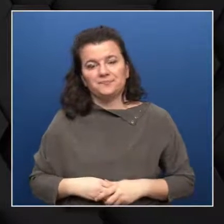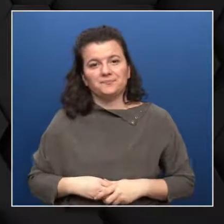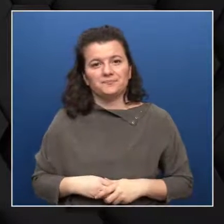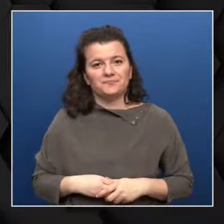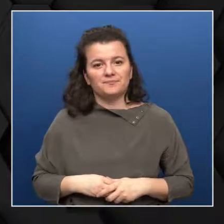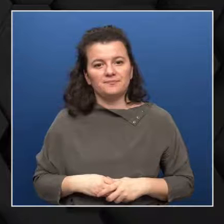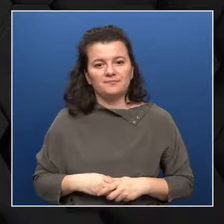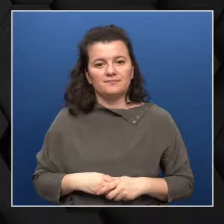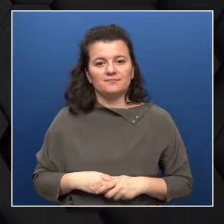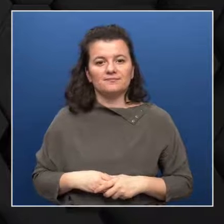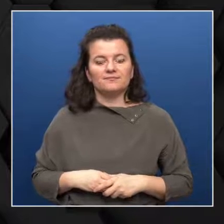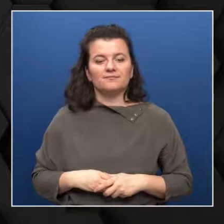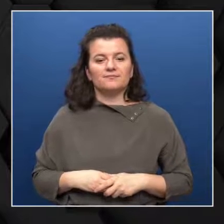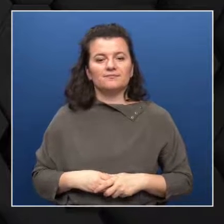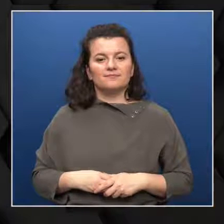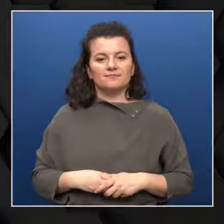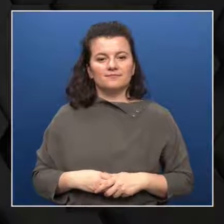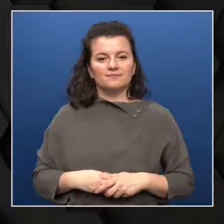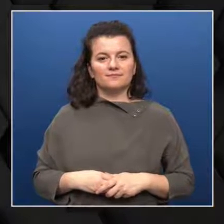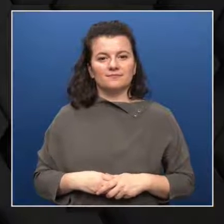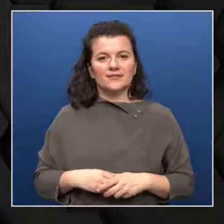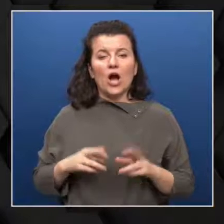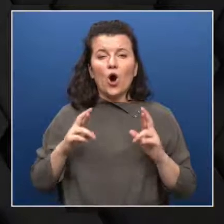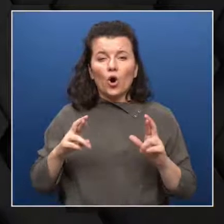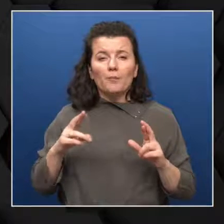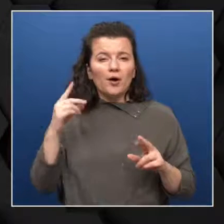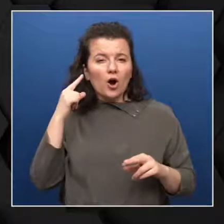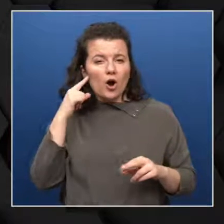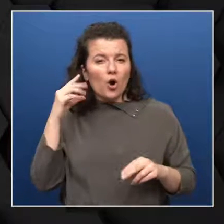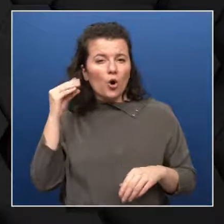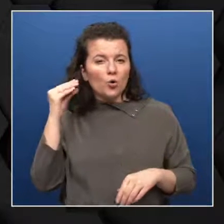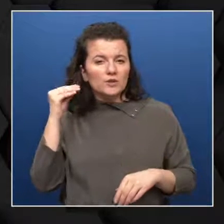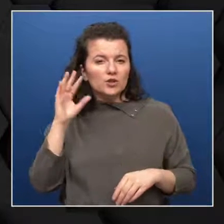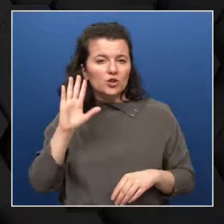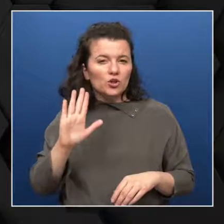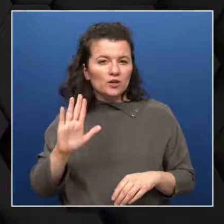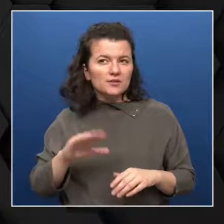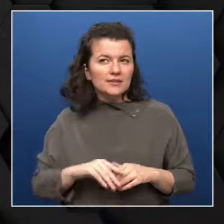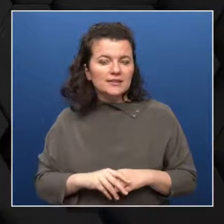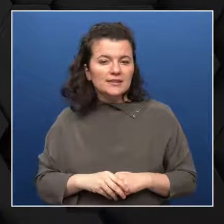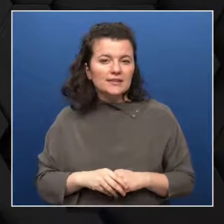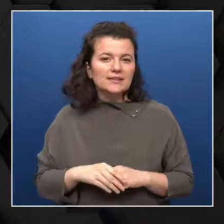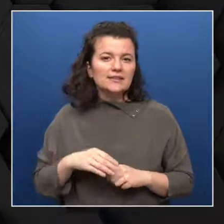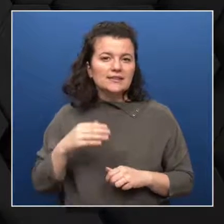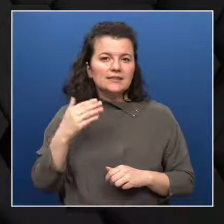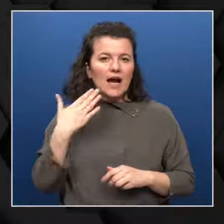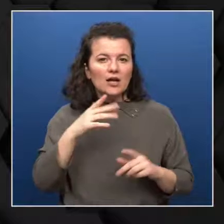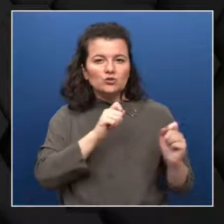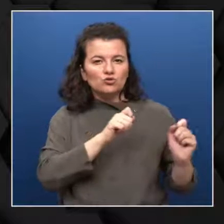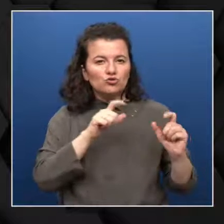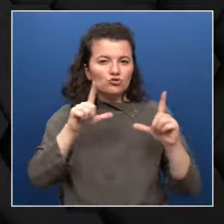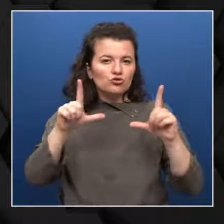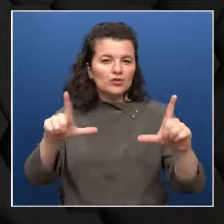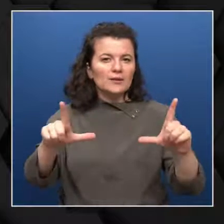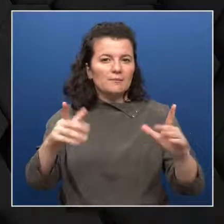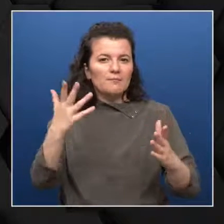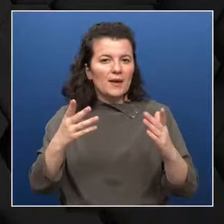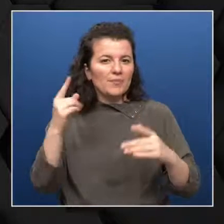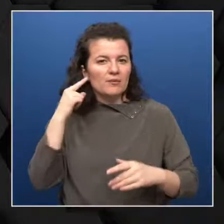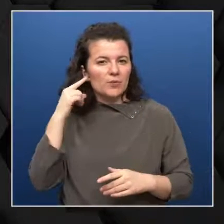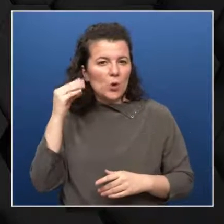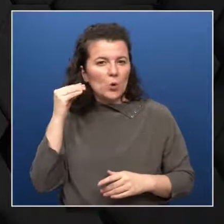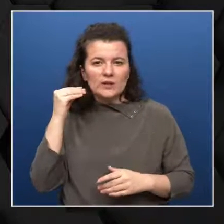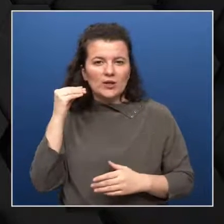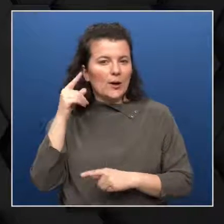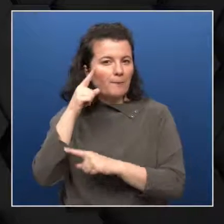I want to put on hopefully the audio here. Don't know, some screens are to share audio. Let's see, may not be able to do audio